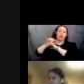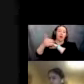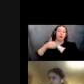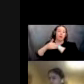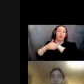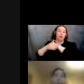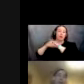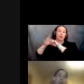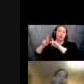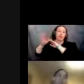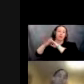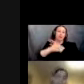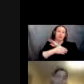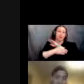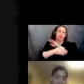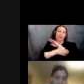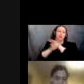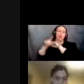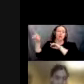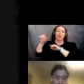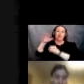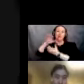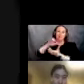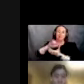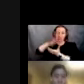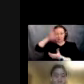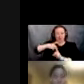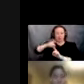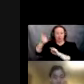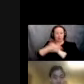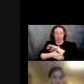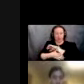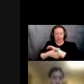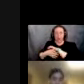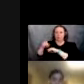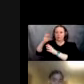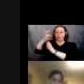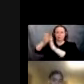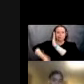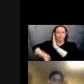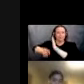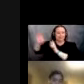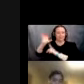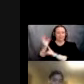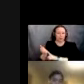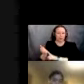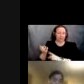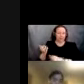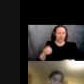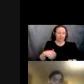country. And so white women eventually in